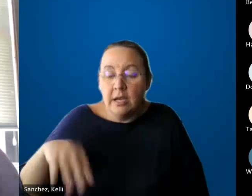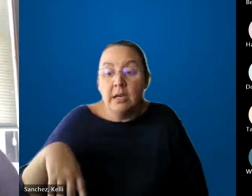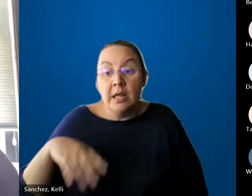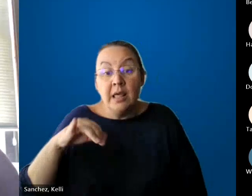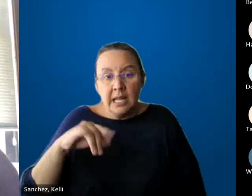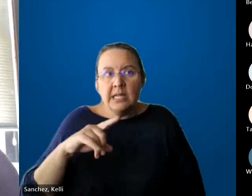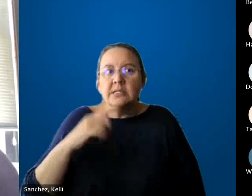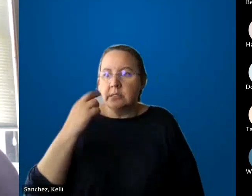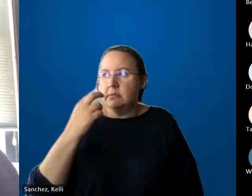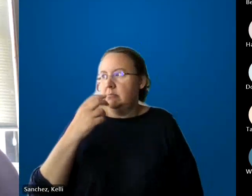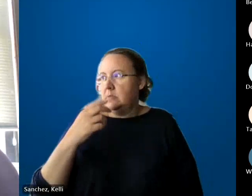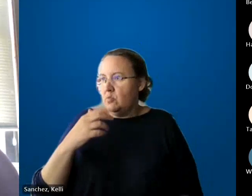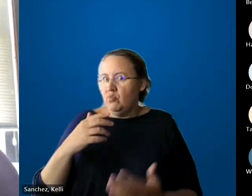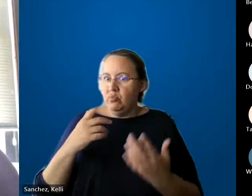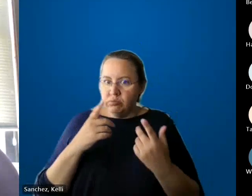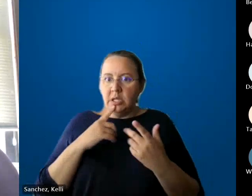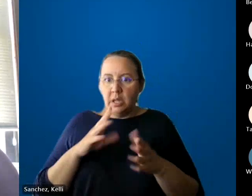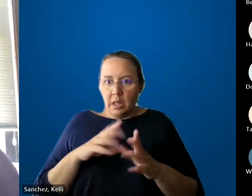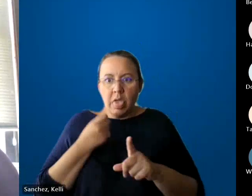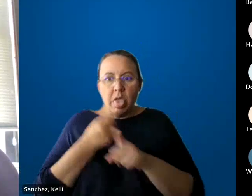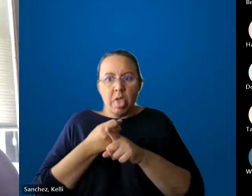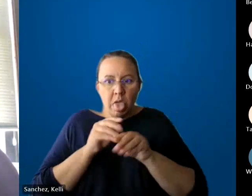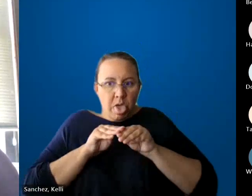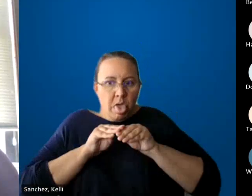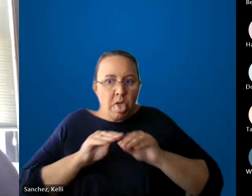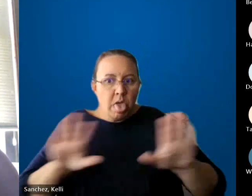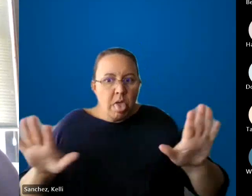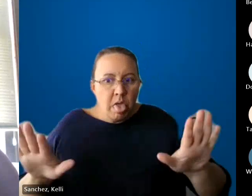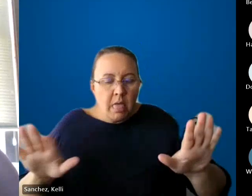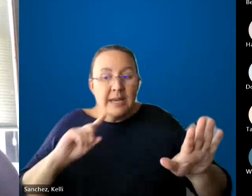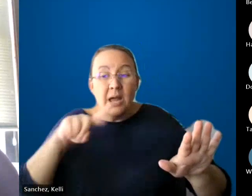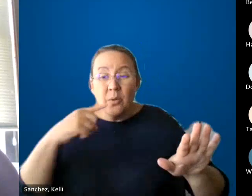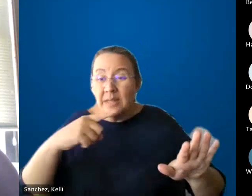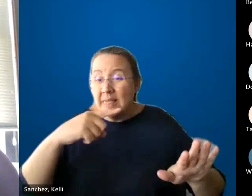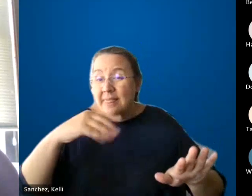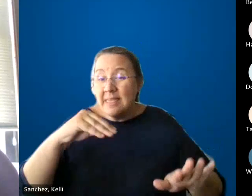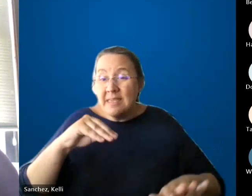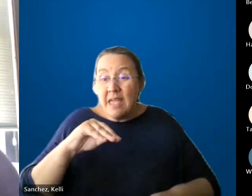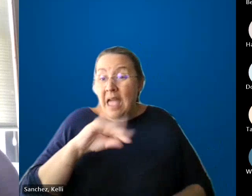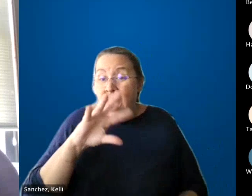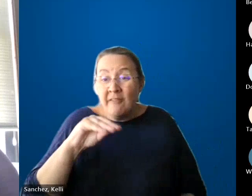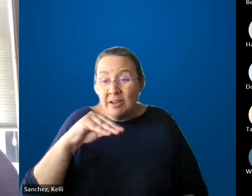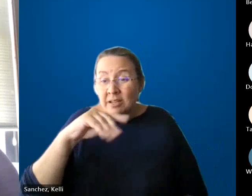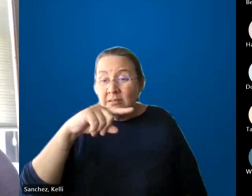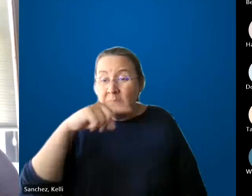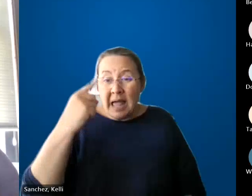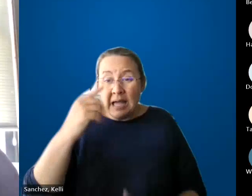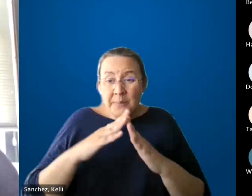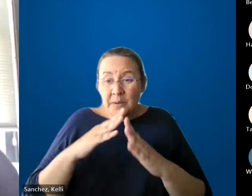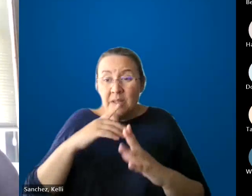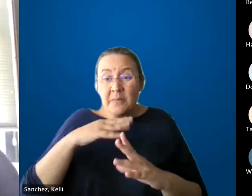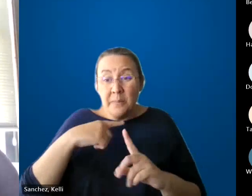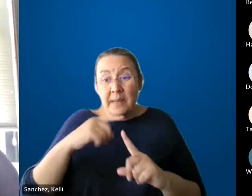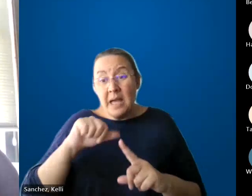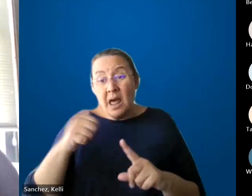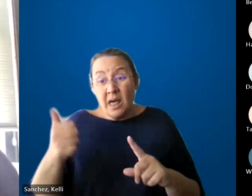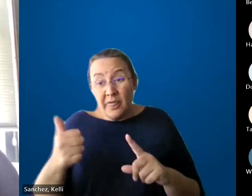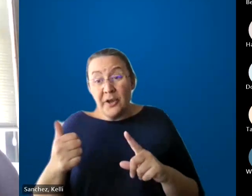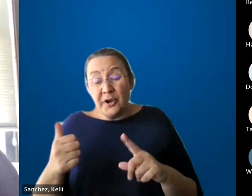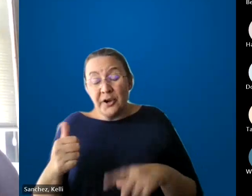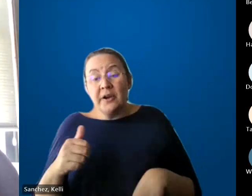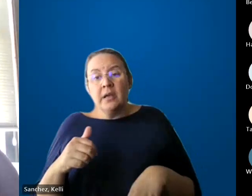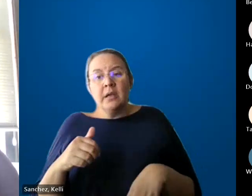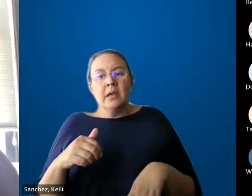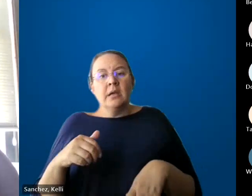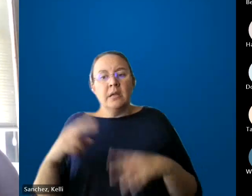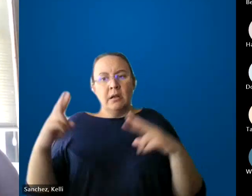really widespread in. I mean, not only the African American community, but in a lot of marginalized communities. And there's actually a